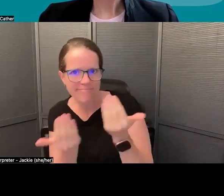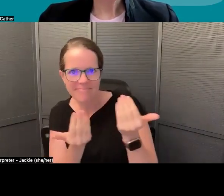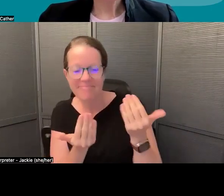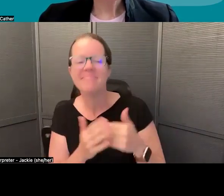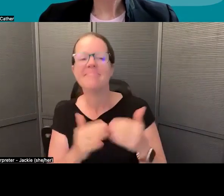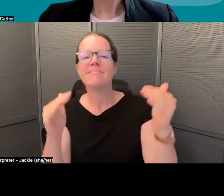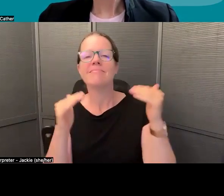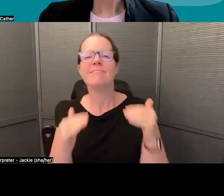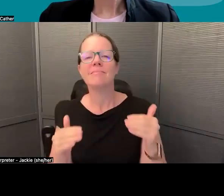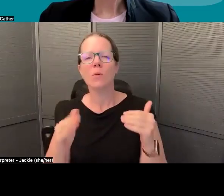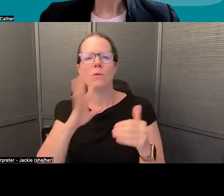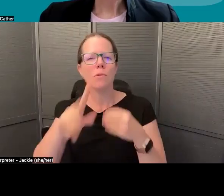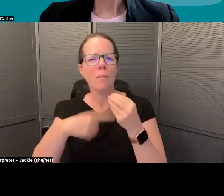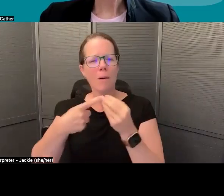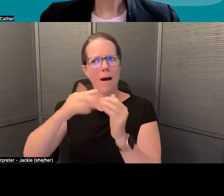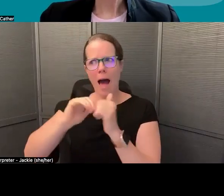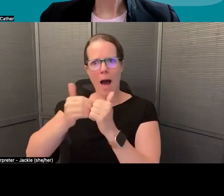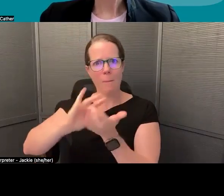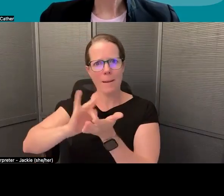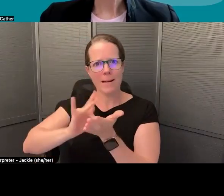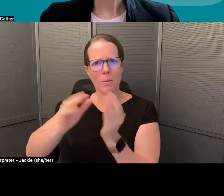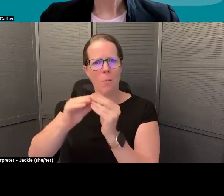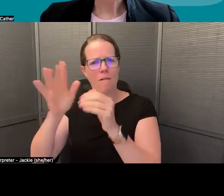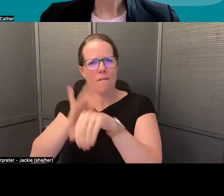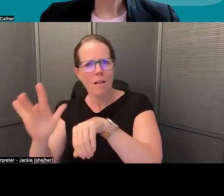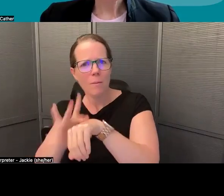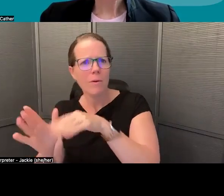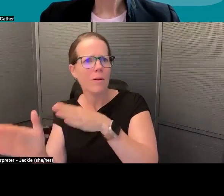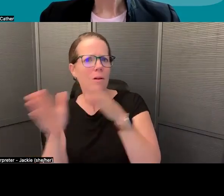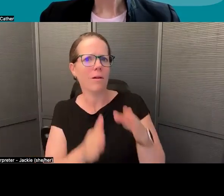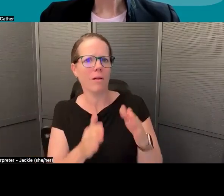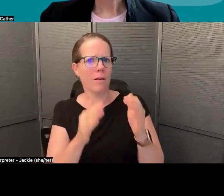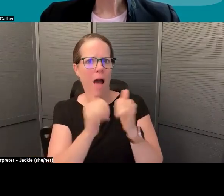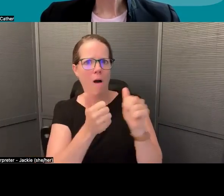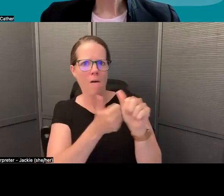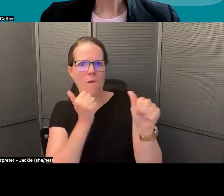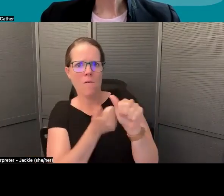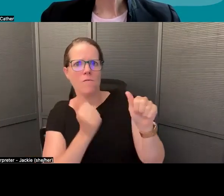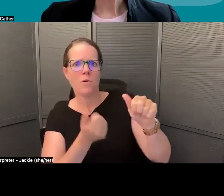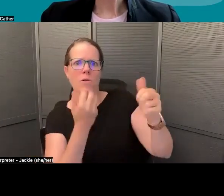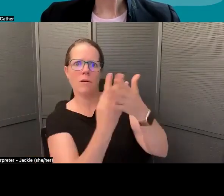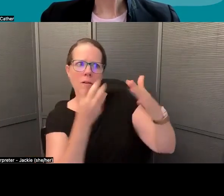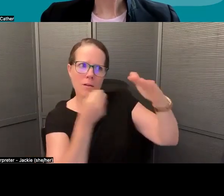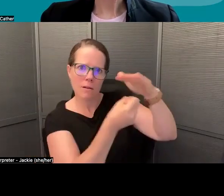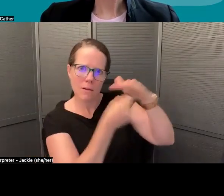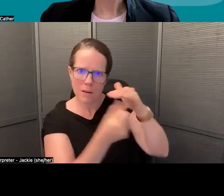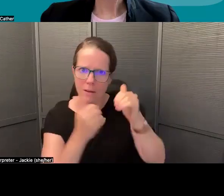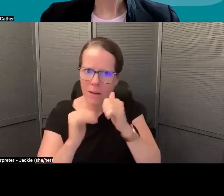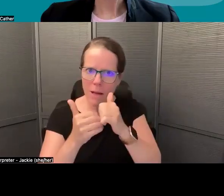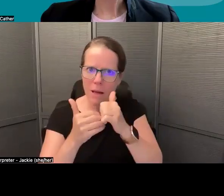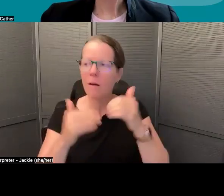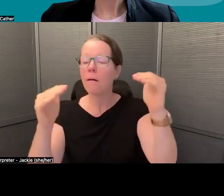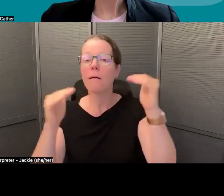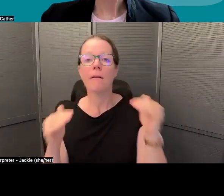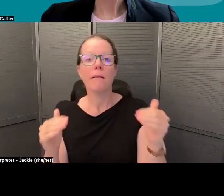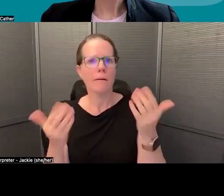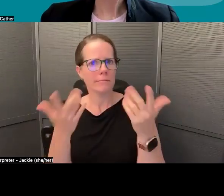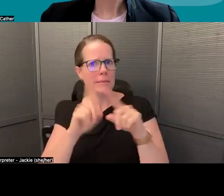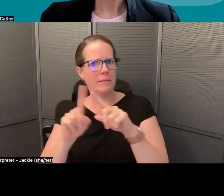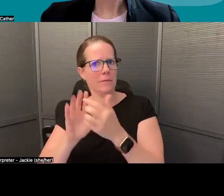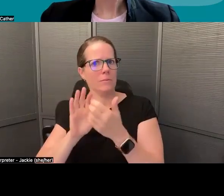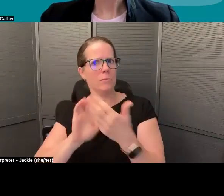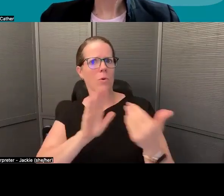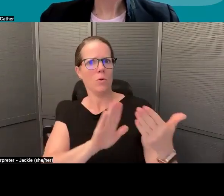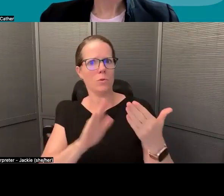to medications, strengthening alternatives to incarceration, and approaches that promote recovery, community